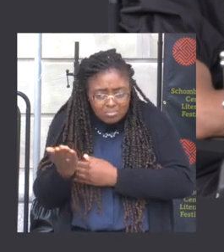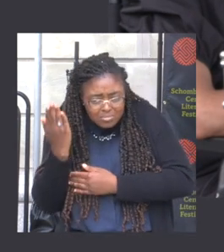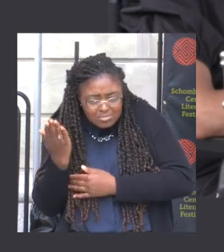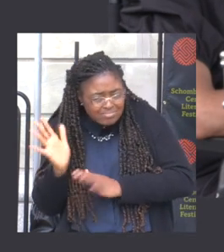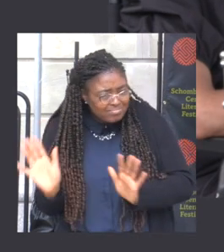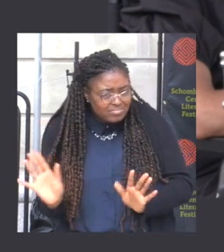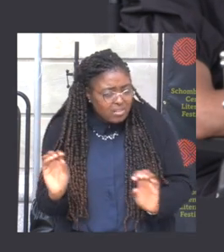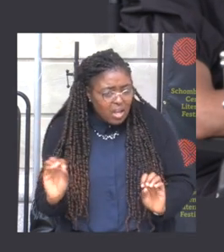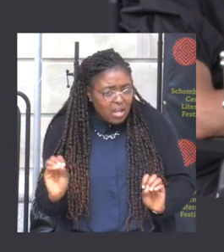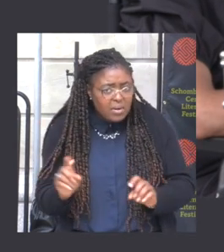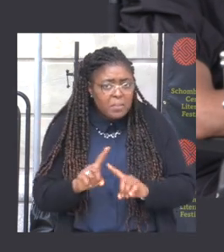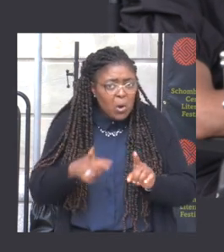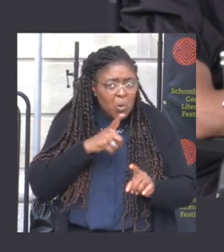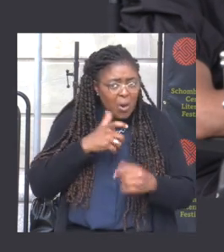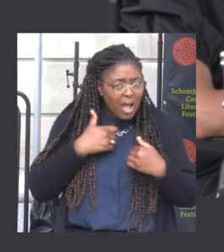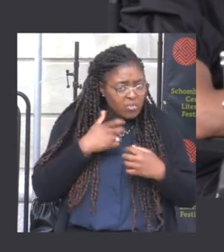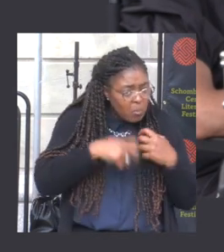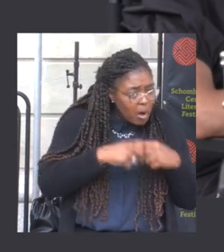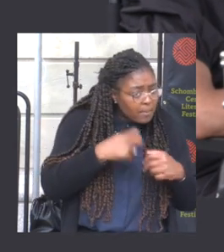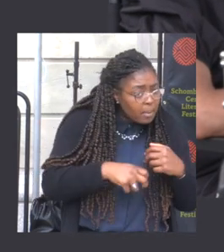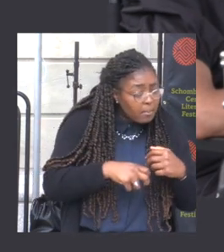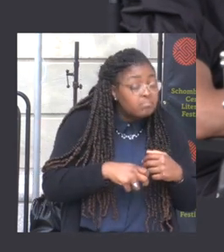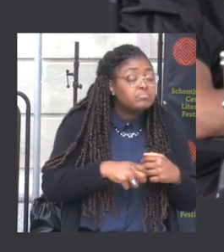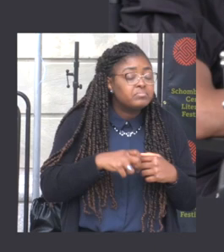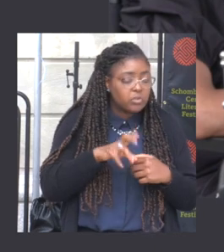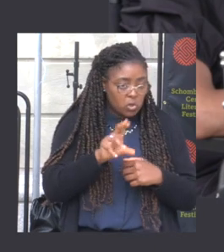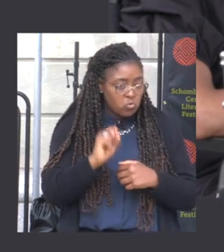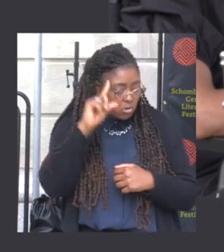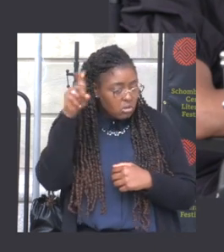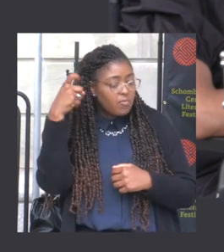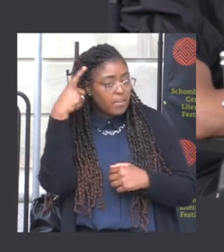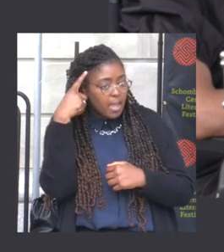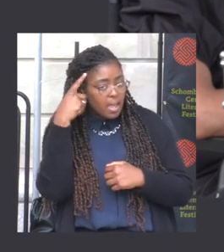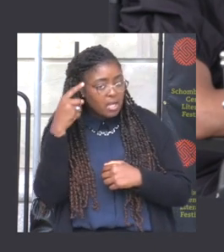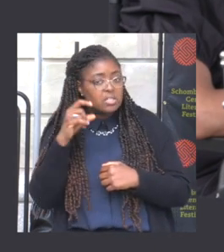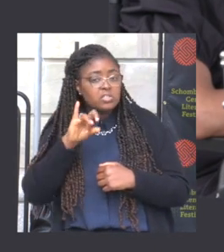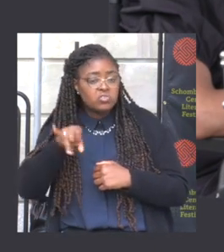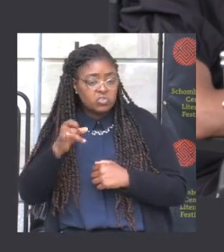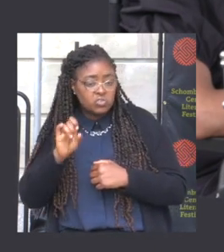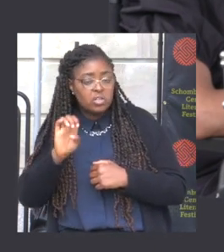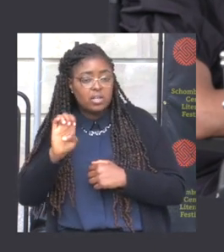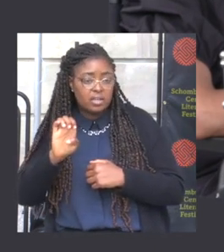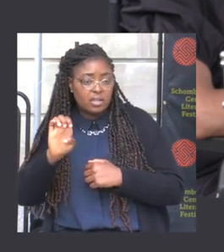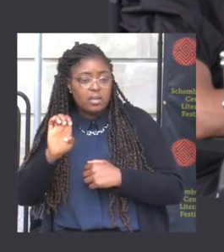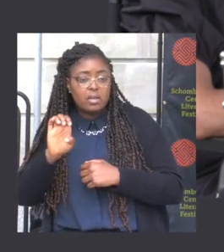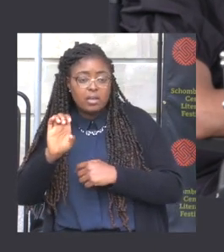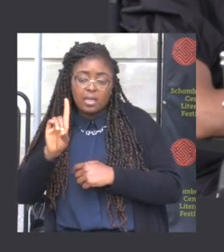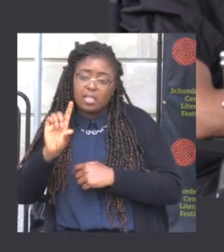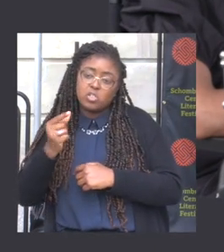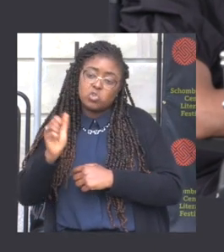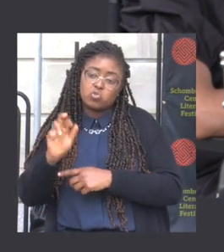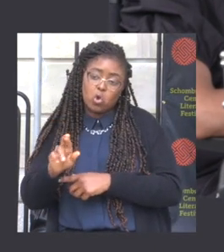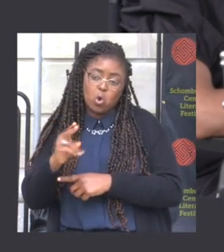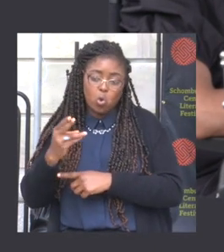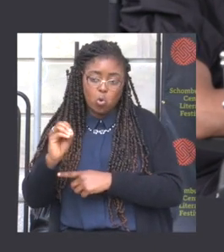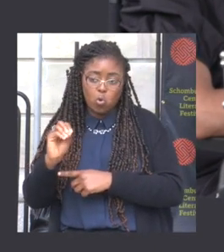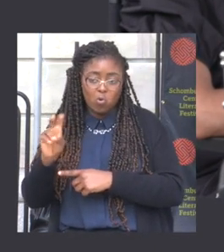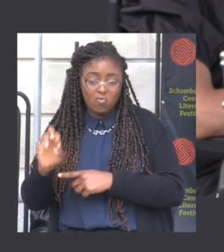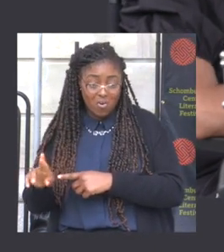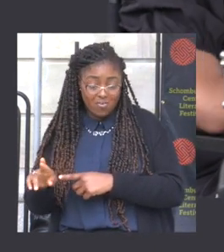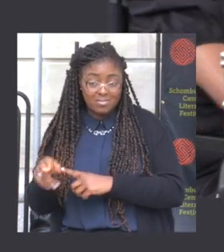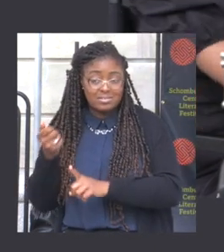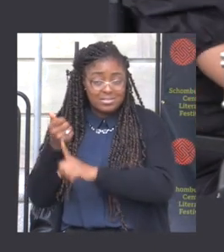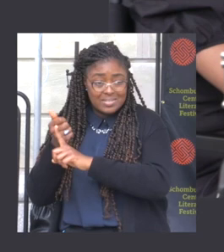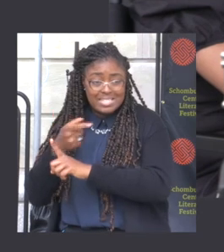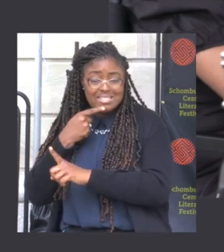you know who did? The U.S. government. J. Edgar Hoover, who was the head of the FBI at the time, said that the Free Breakfast for Children